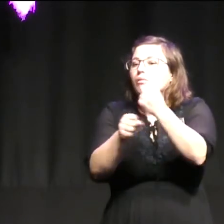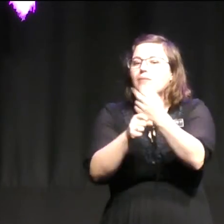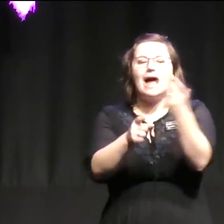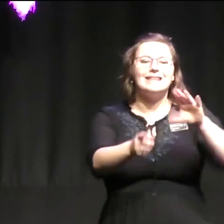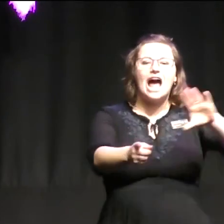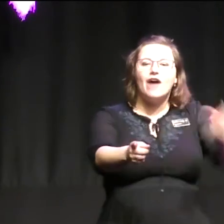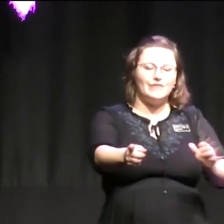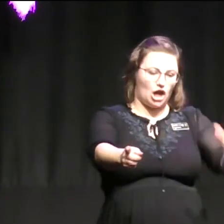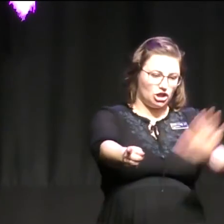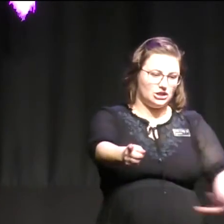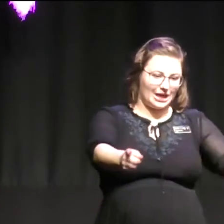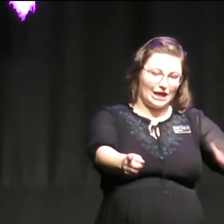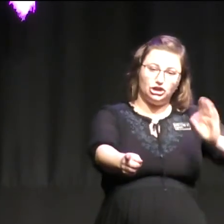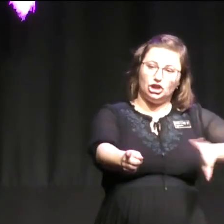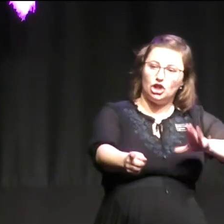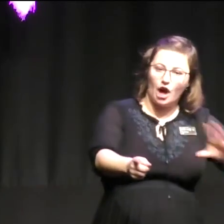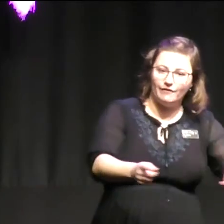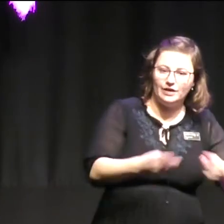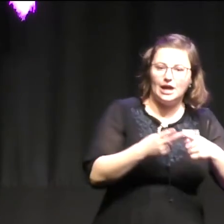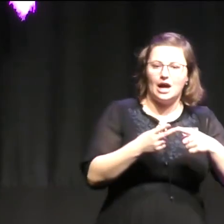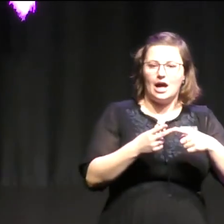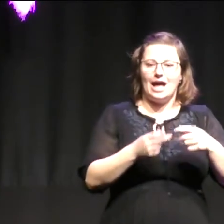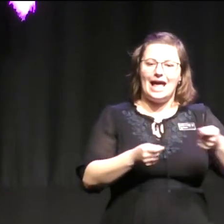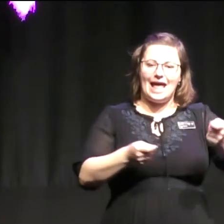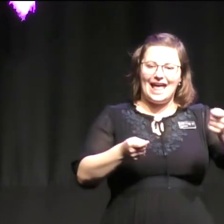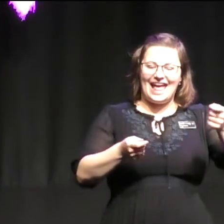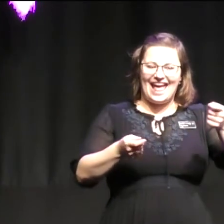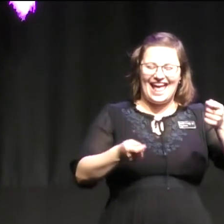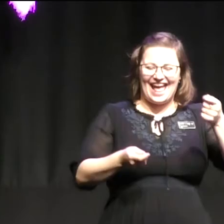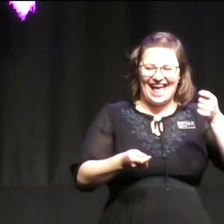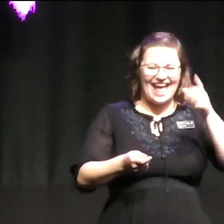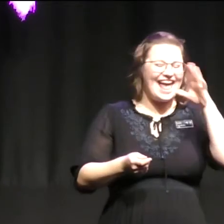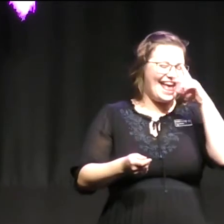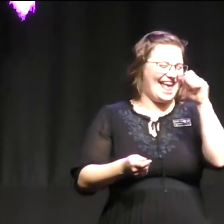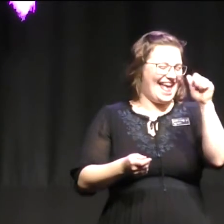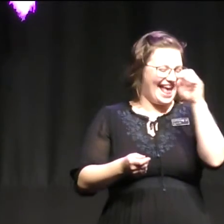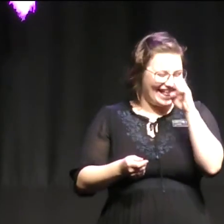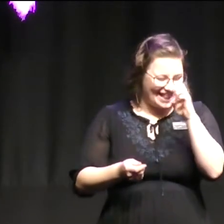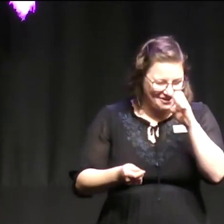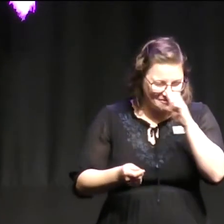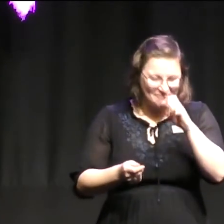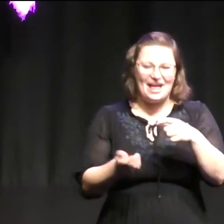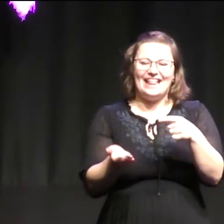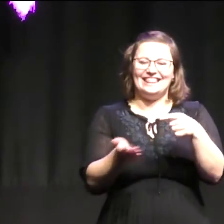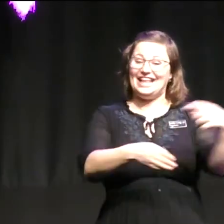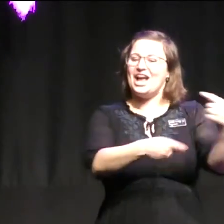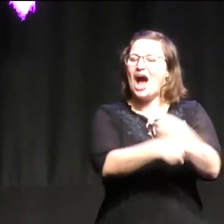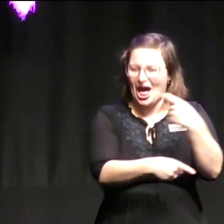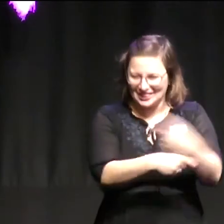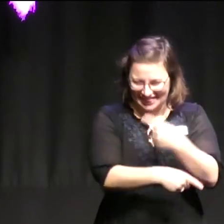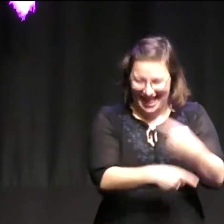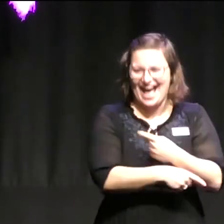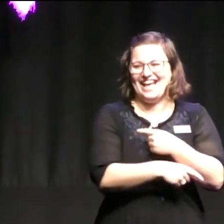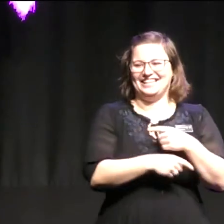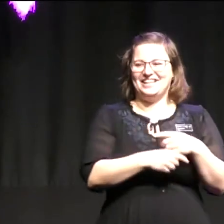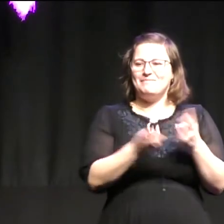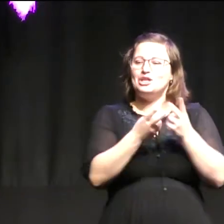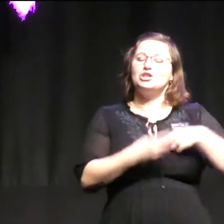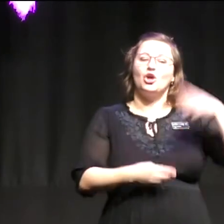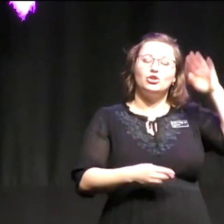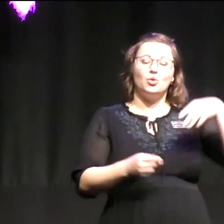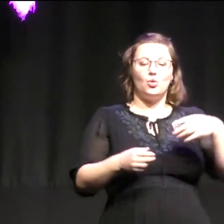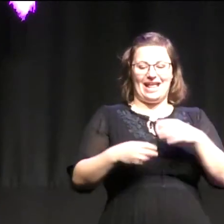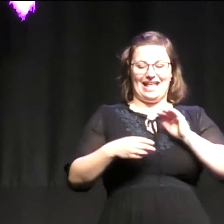in Africa, so South Africa, in Ethiopia, in Ghana. So I think it's the women